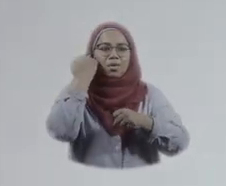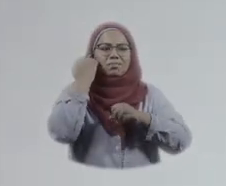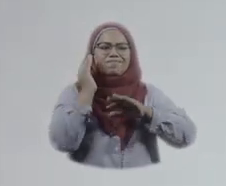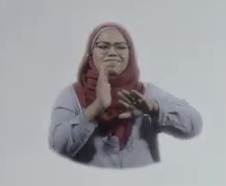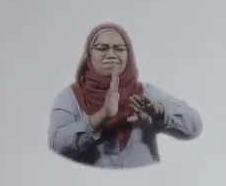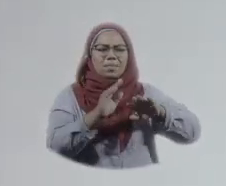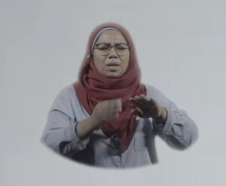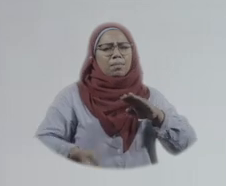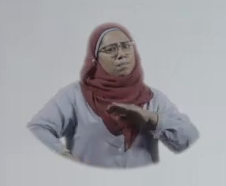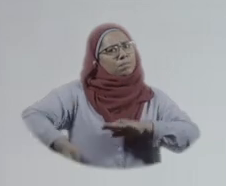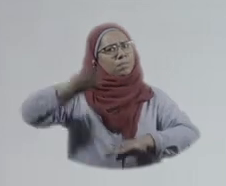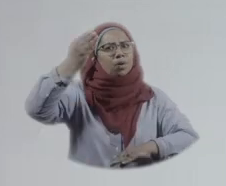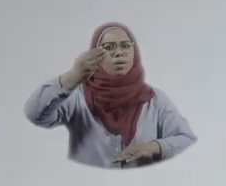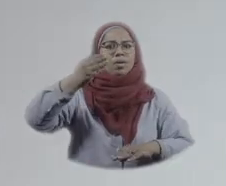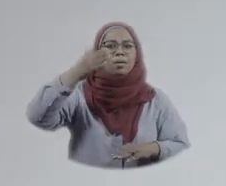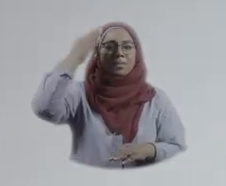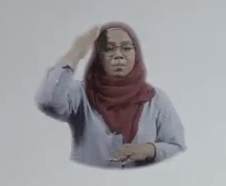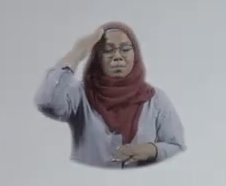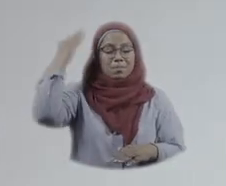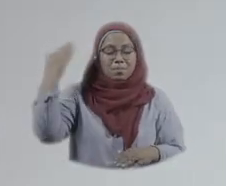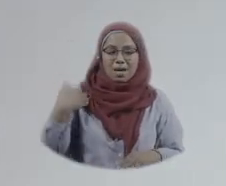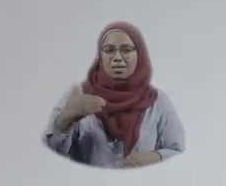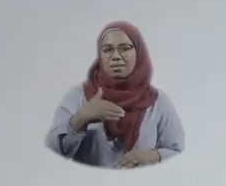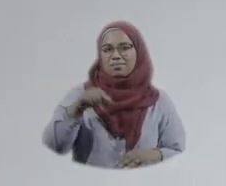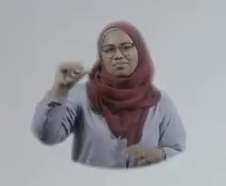it's the mother's fault most of the time.